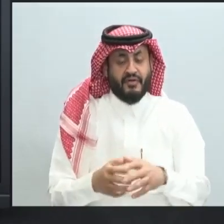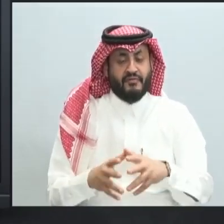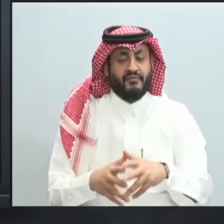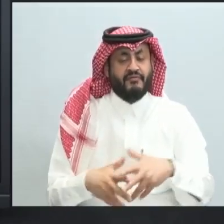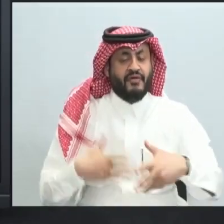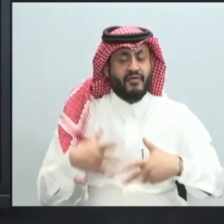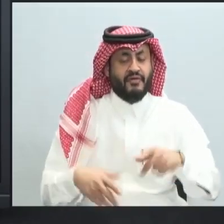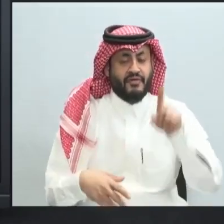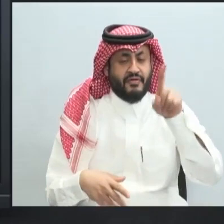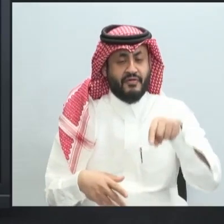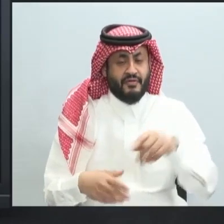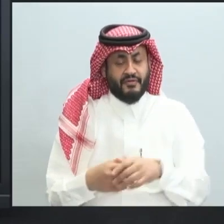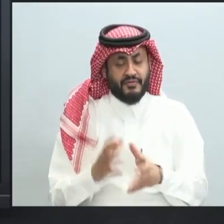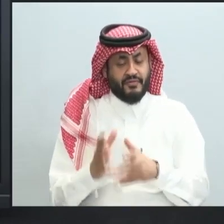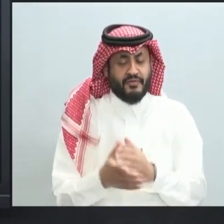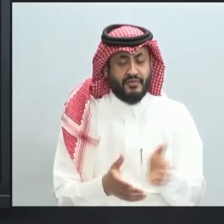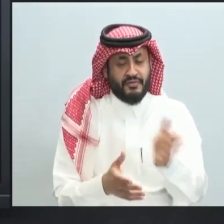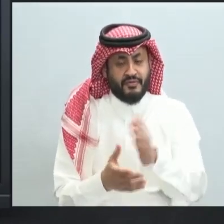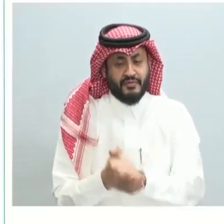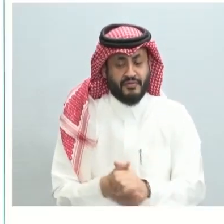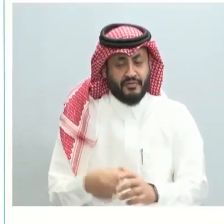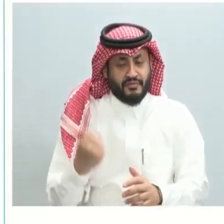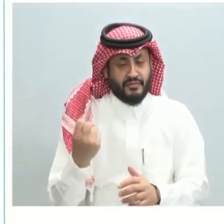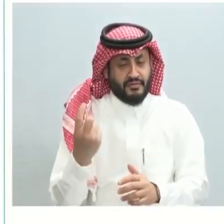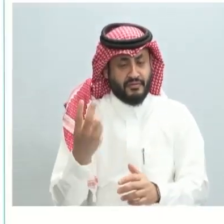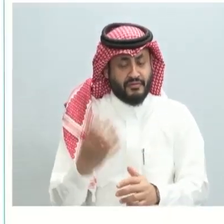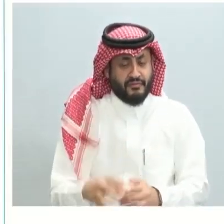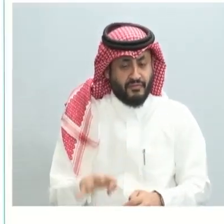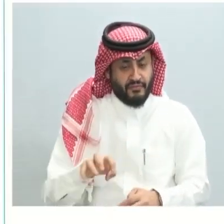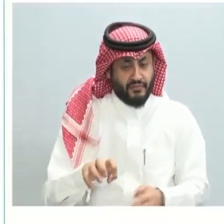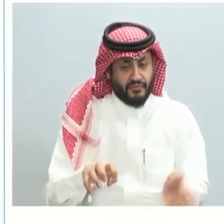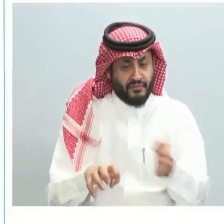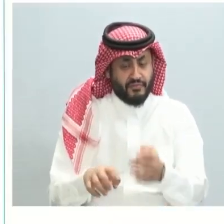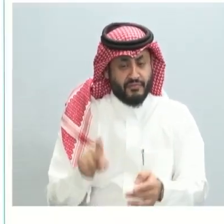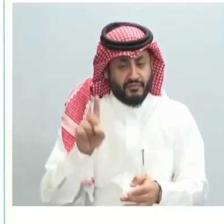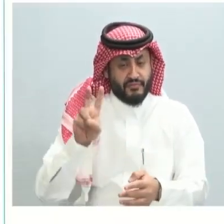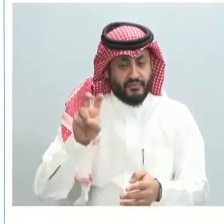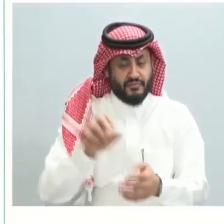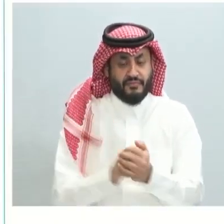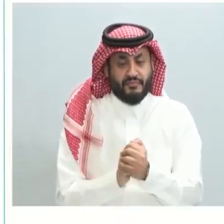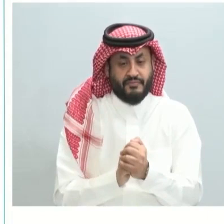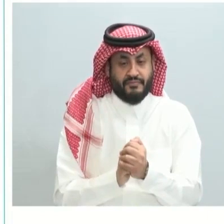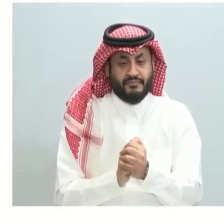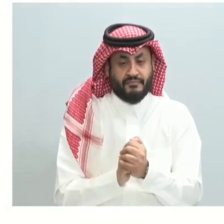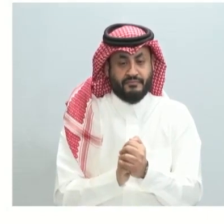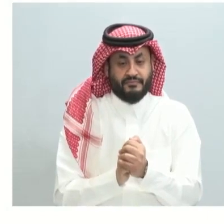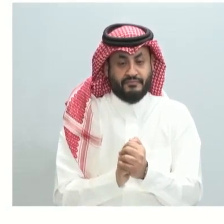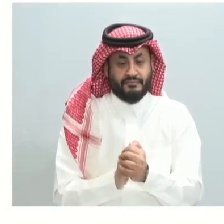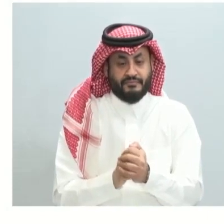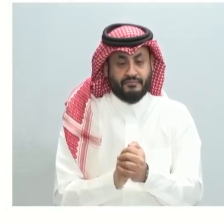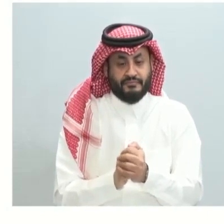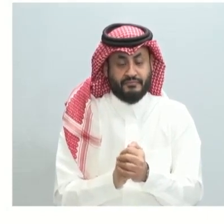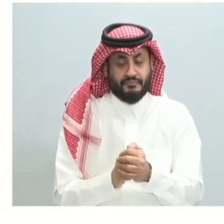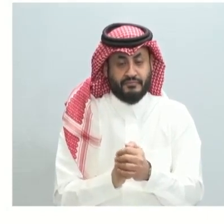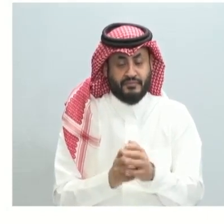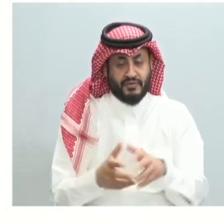by yourself and also to count from 40 to 100. So